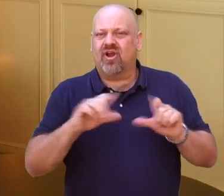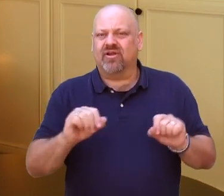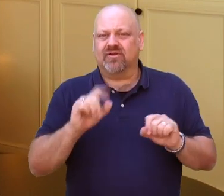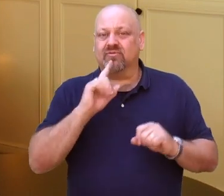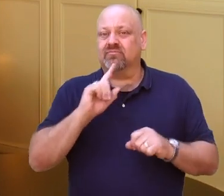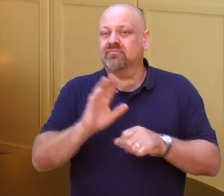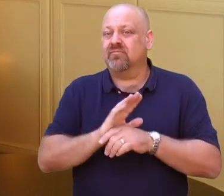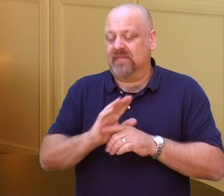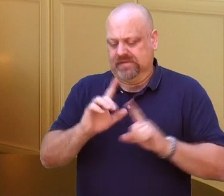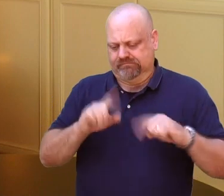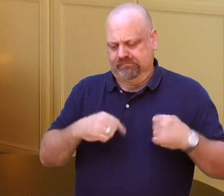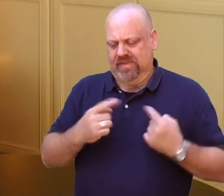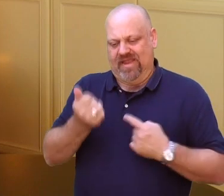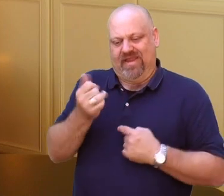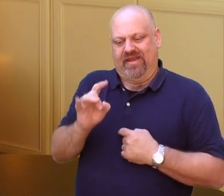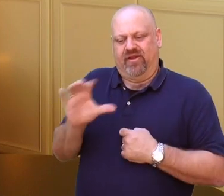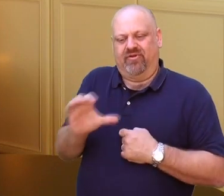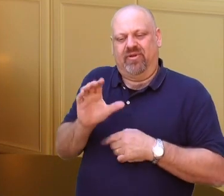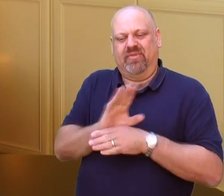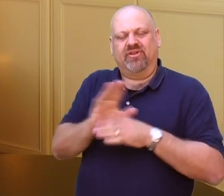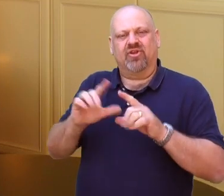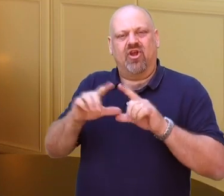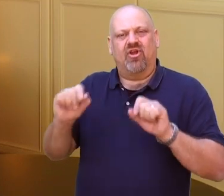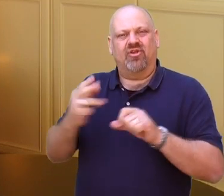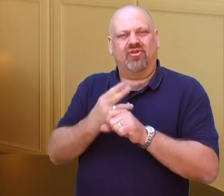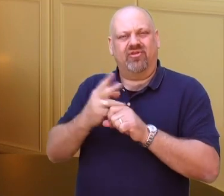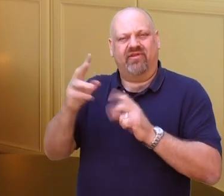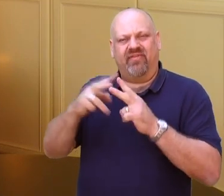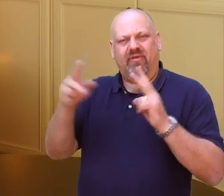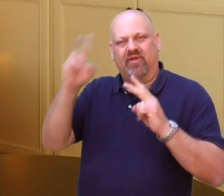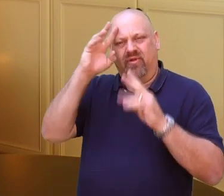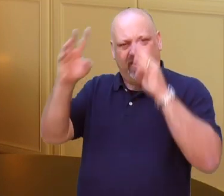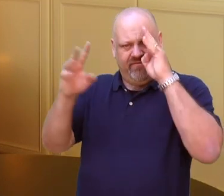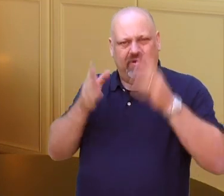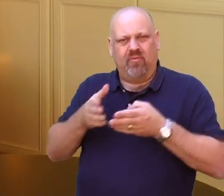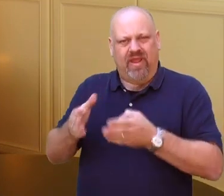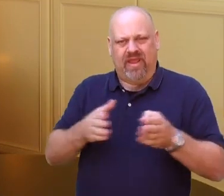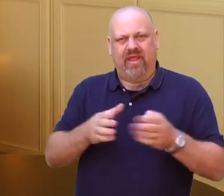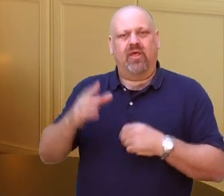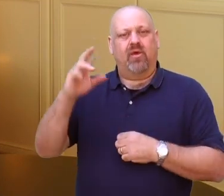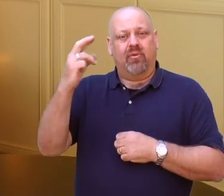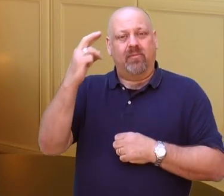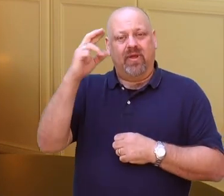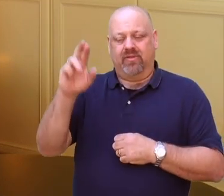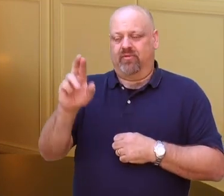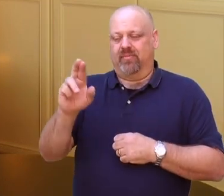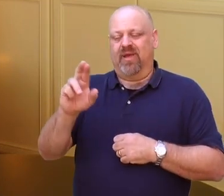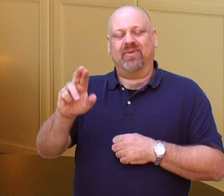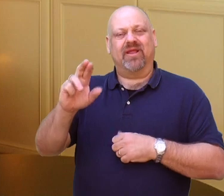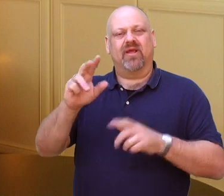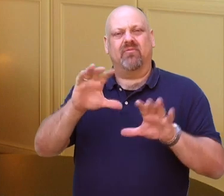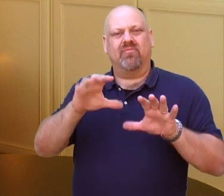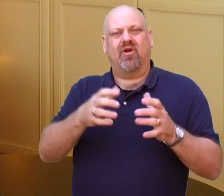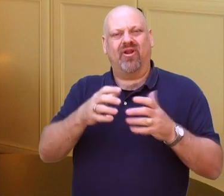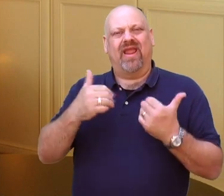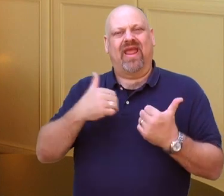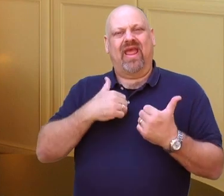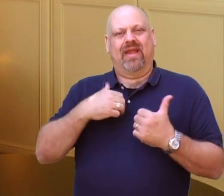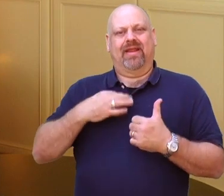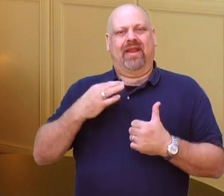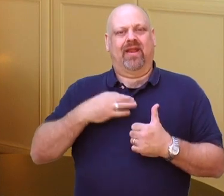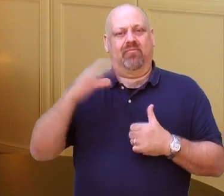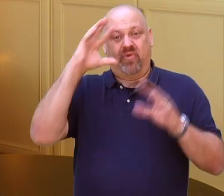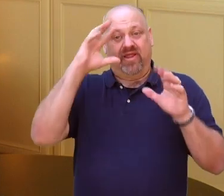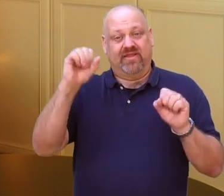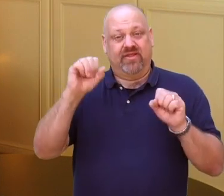1800s, business cards were used in some pretty creative ways. The Republican Party had a candidate for President of the United